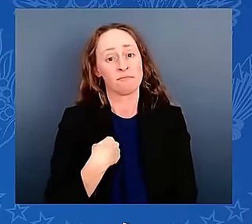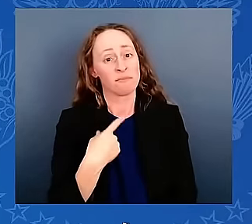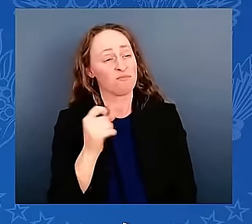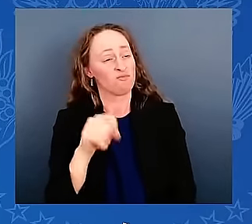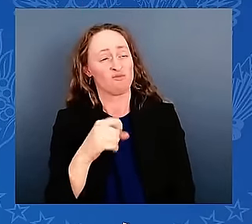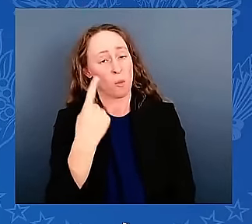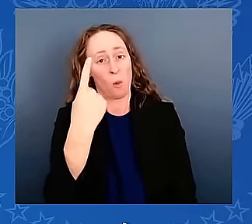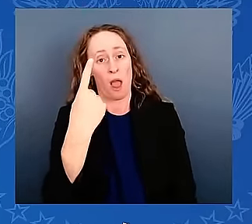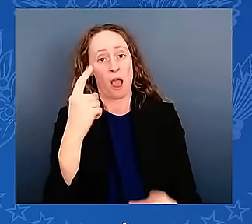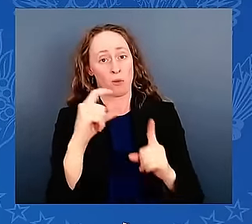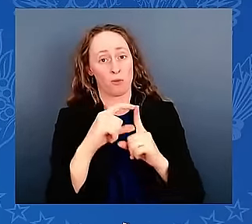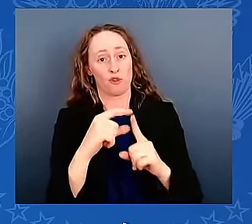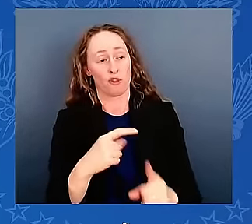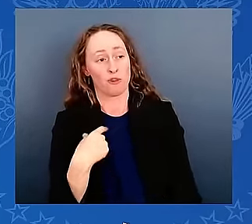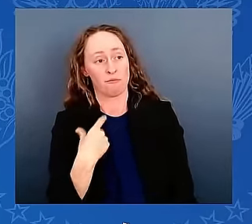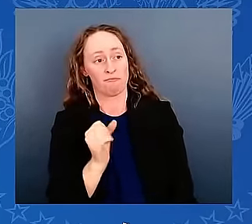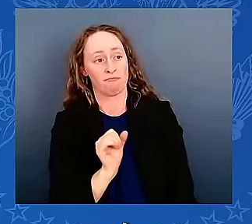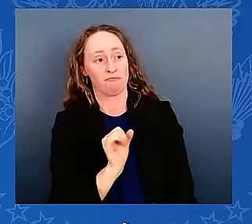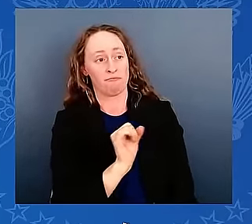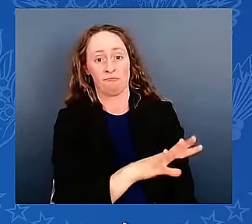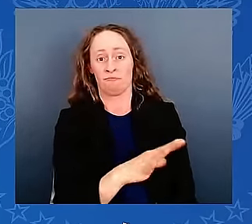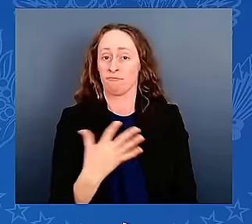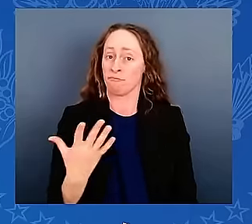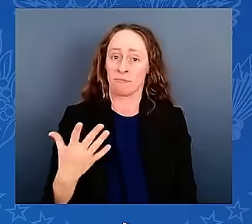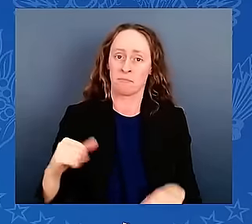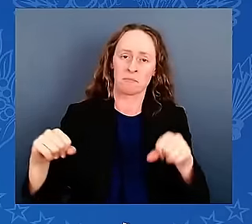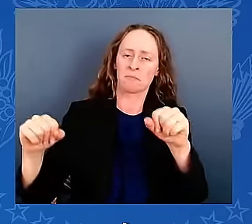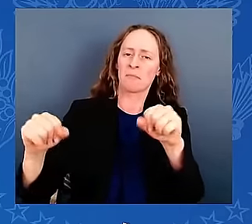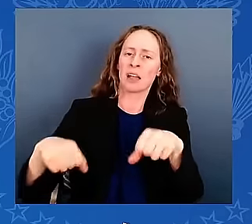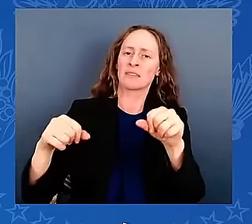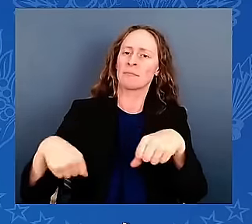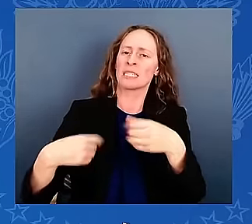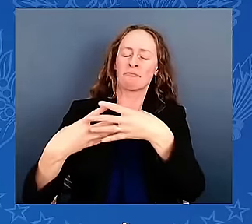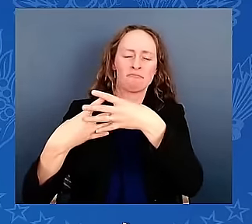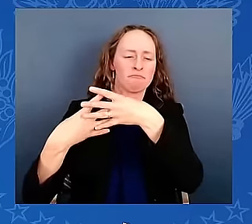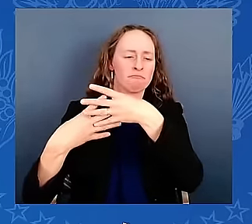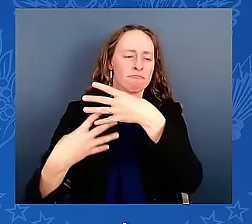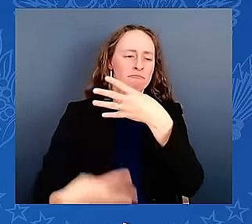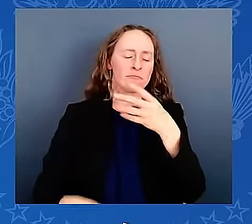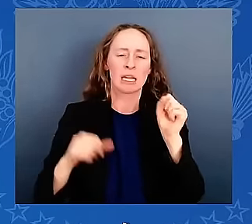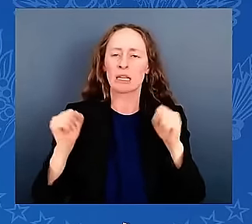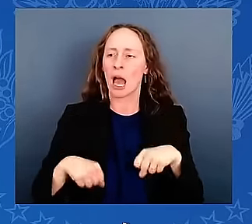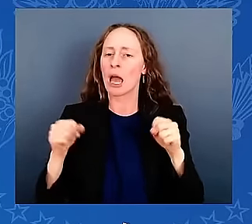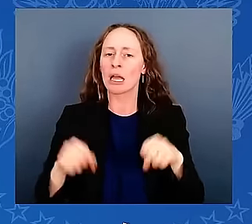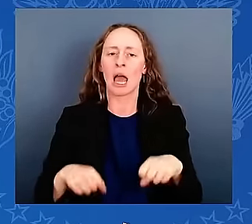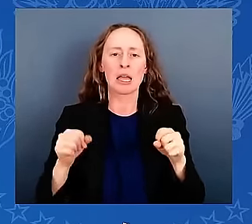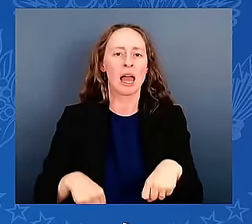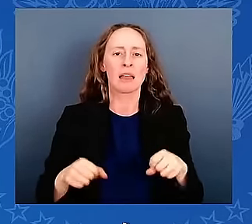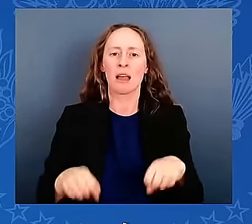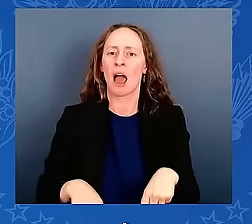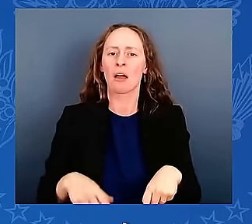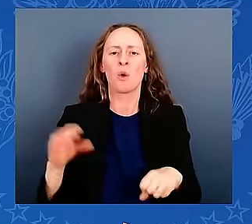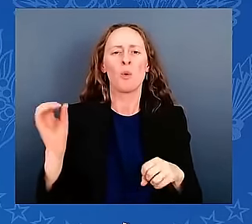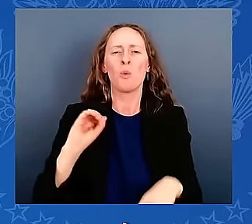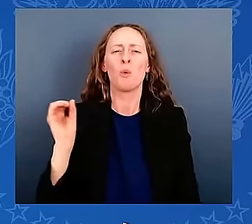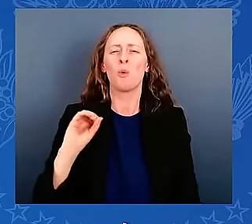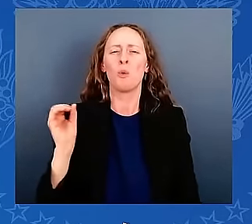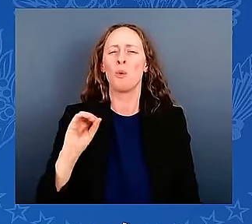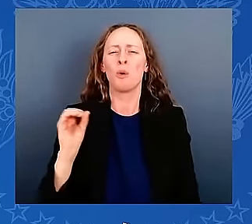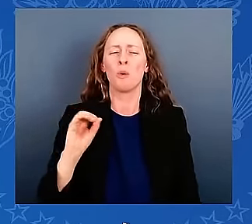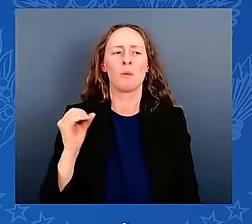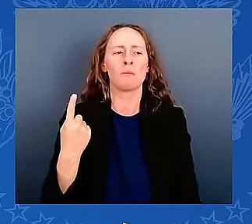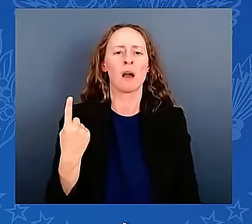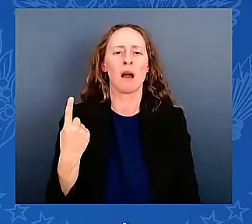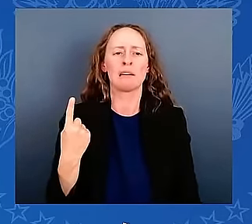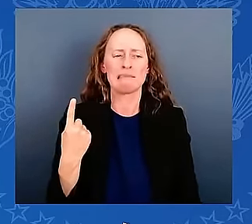America. Possibilities. Nothing is beyond our capacity. America, where it's full of promises, available to